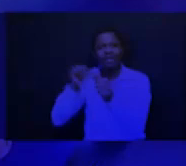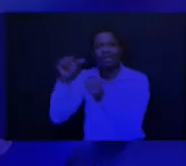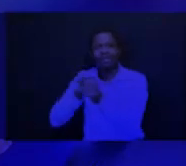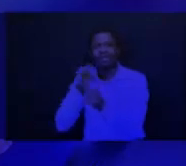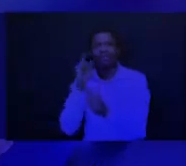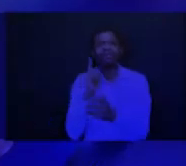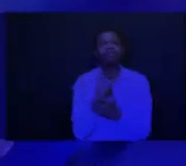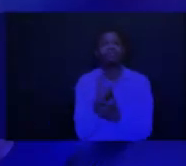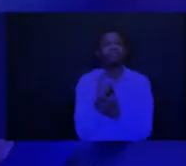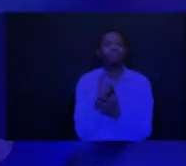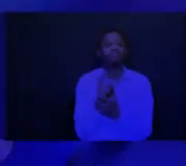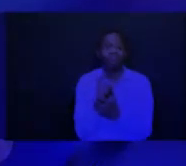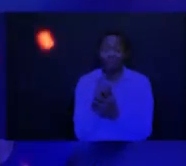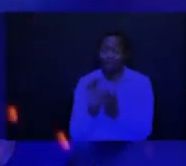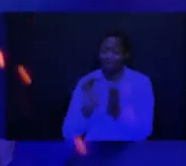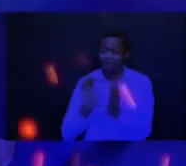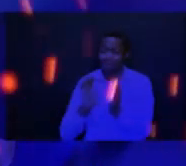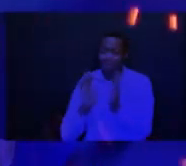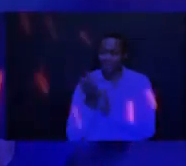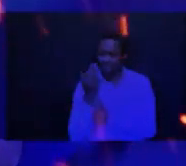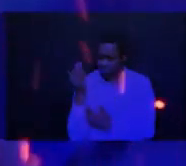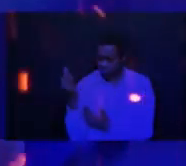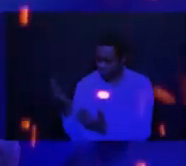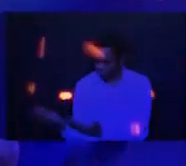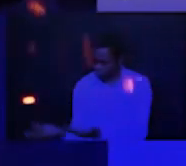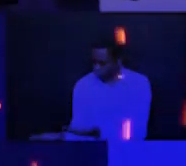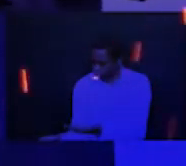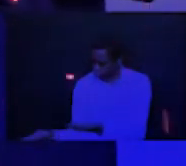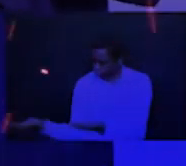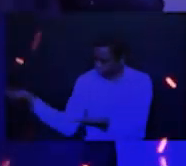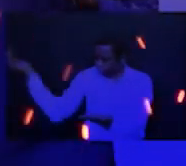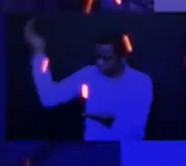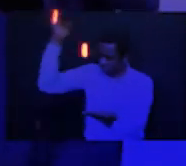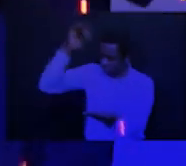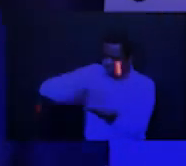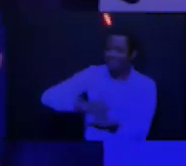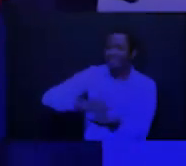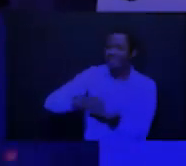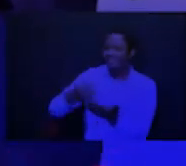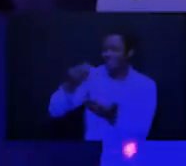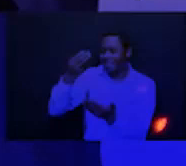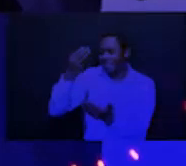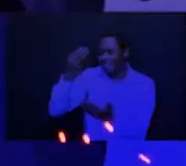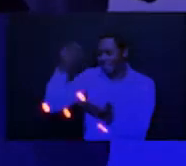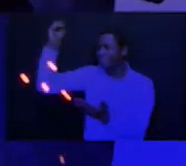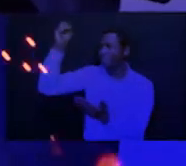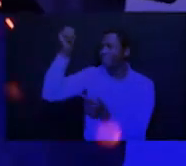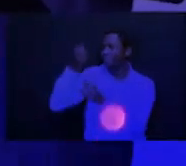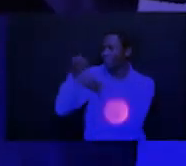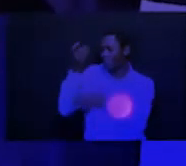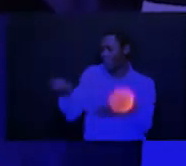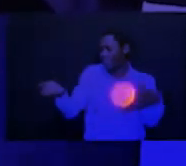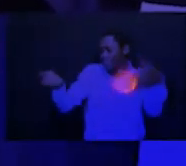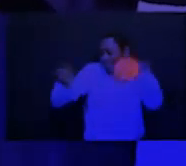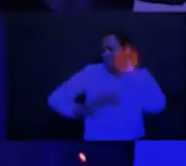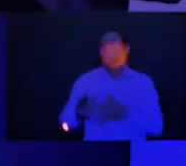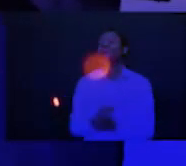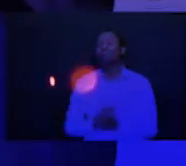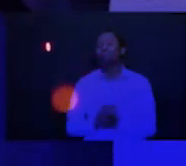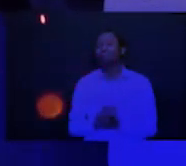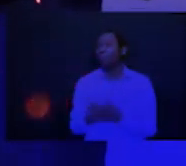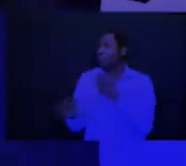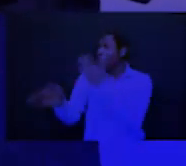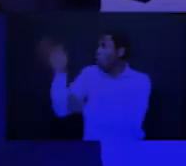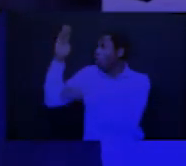everyone by raising him from the dead. Say onyane no if you are ufum. He has given